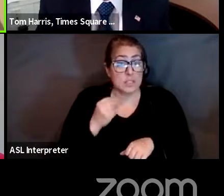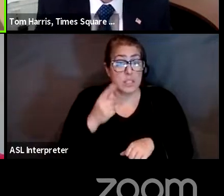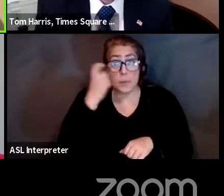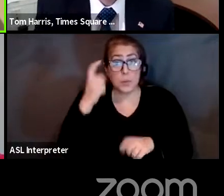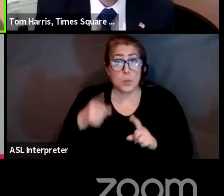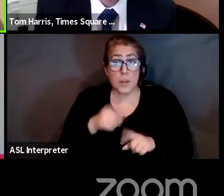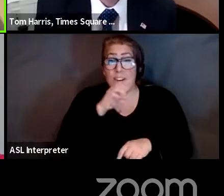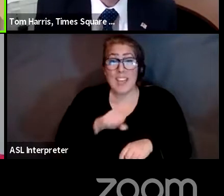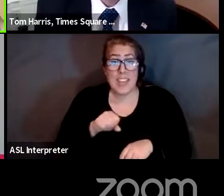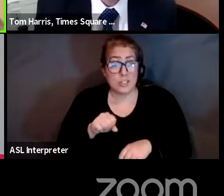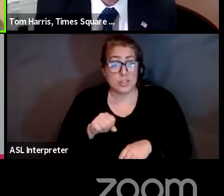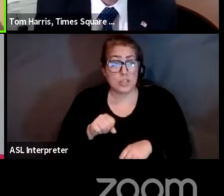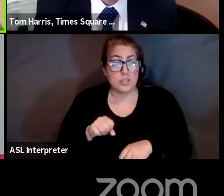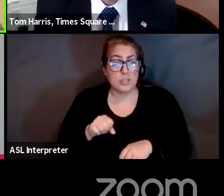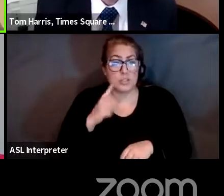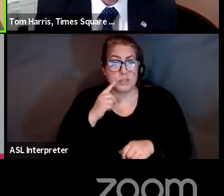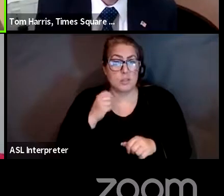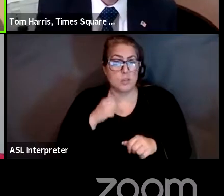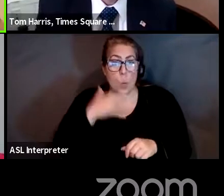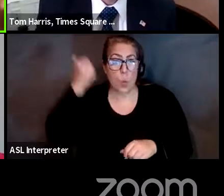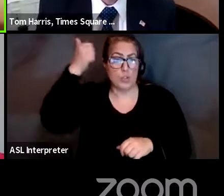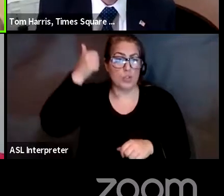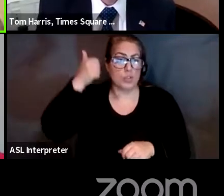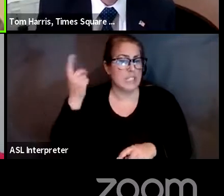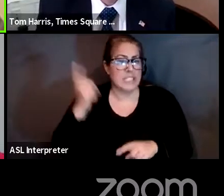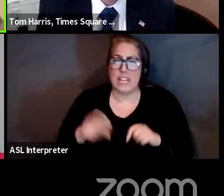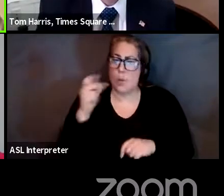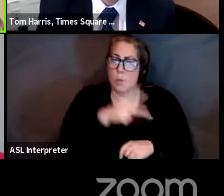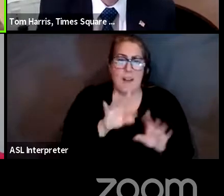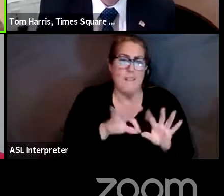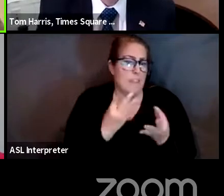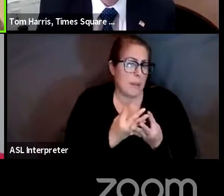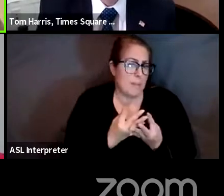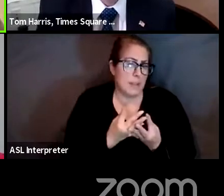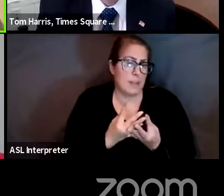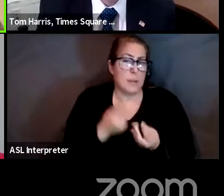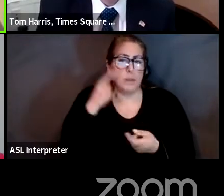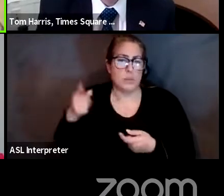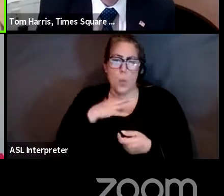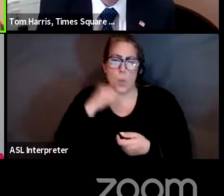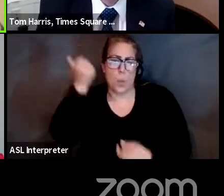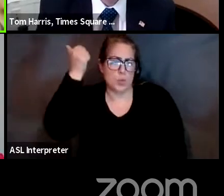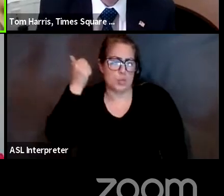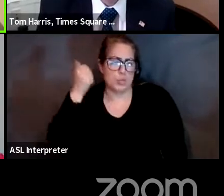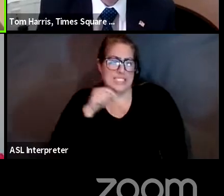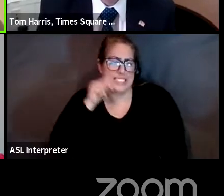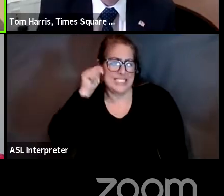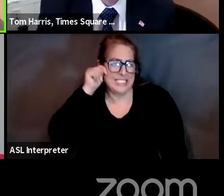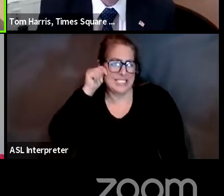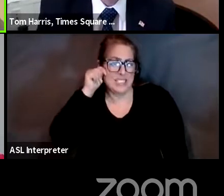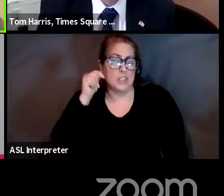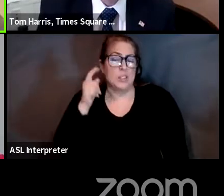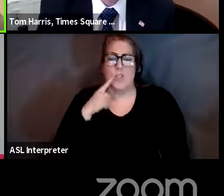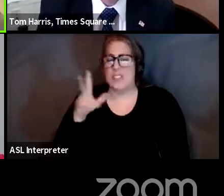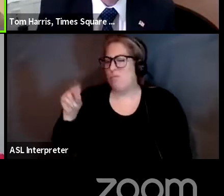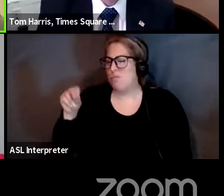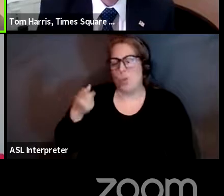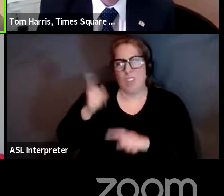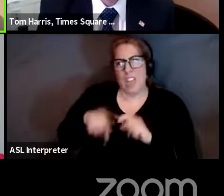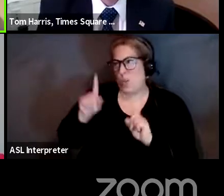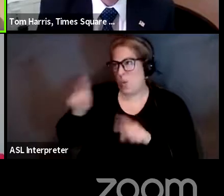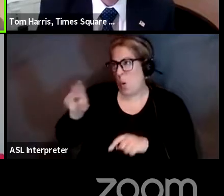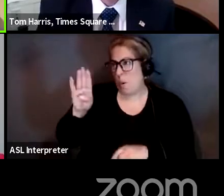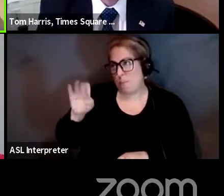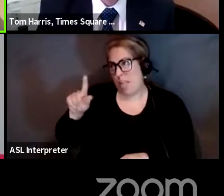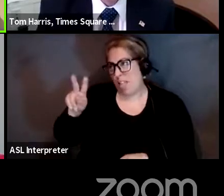he aged out, they wouldn't allow us to go back in as a family, and instructed myself and my son to go to